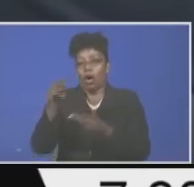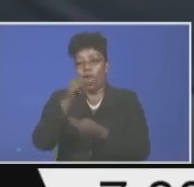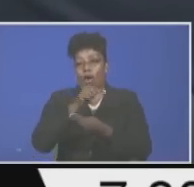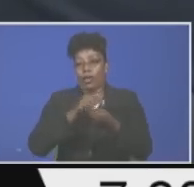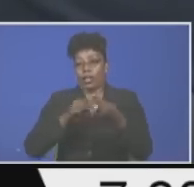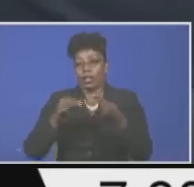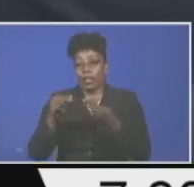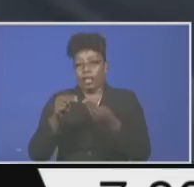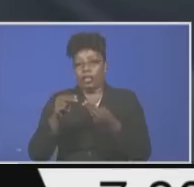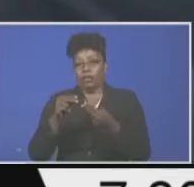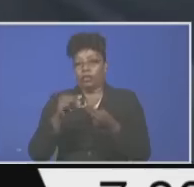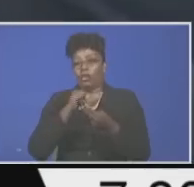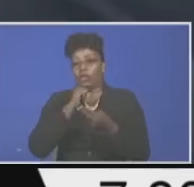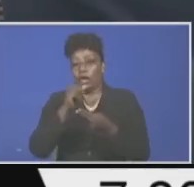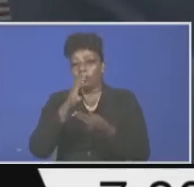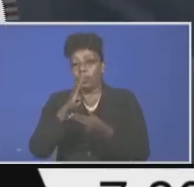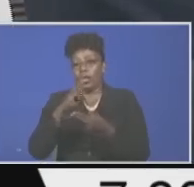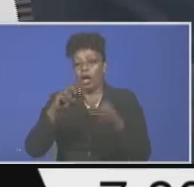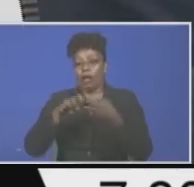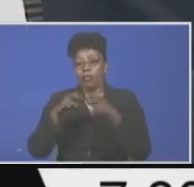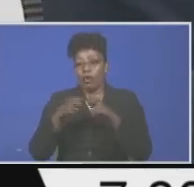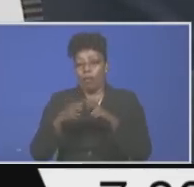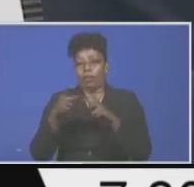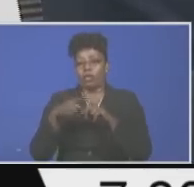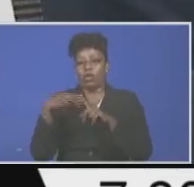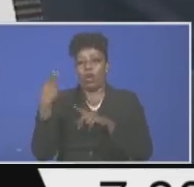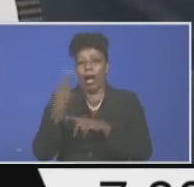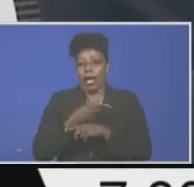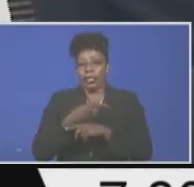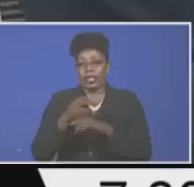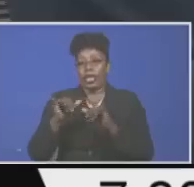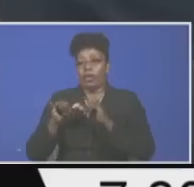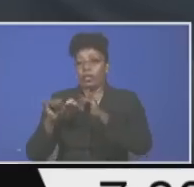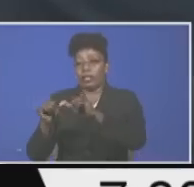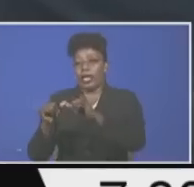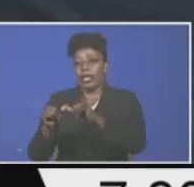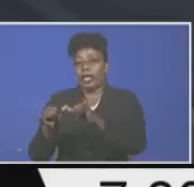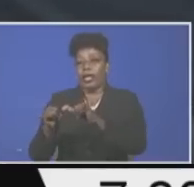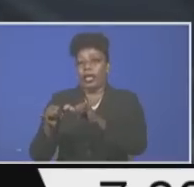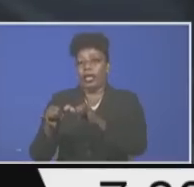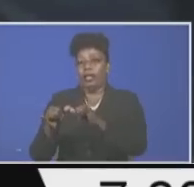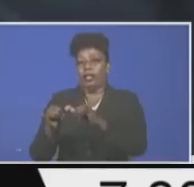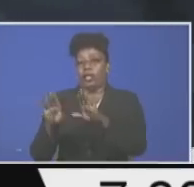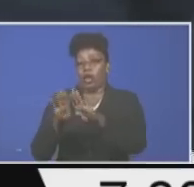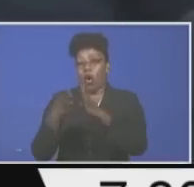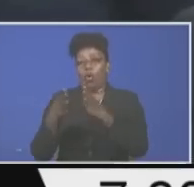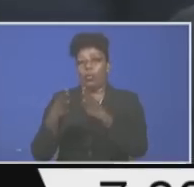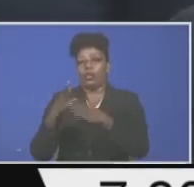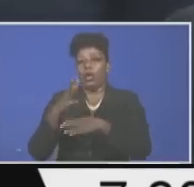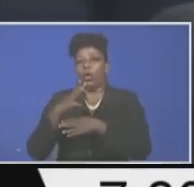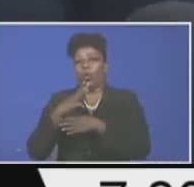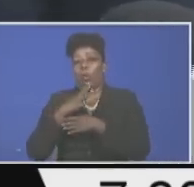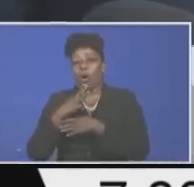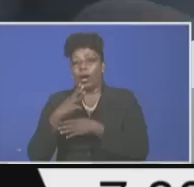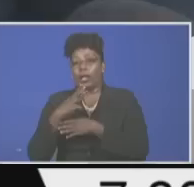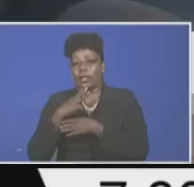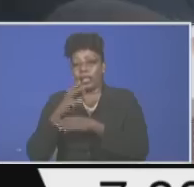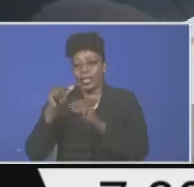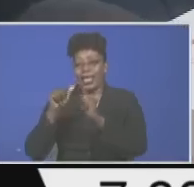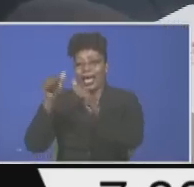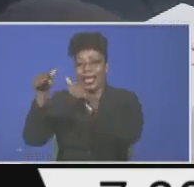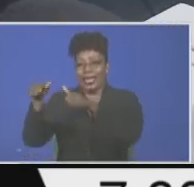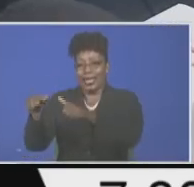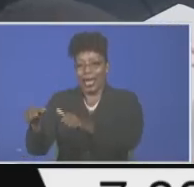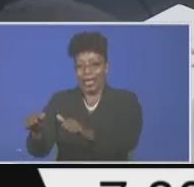don't anticipate will be a problem to us here in the Bahamas. We expect it to remain over the open waters of the Atlantic, so it will perhaps just